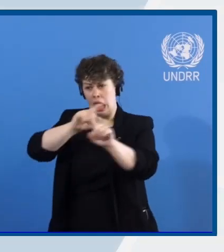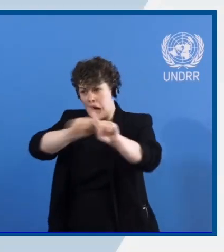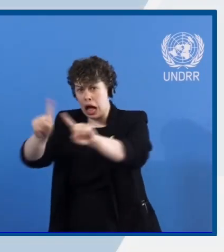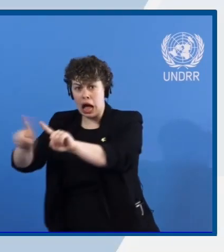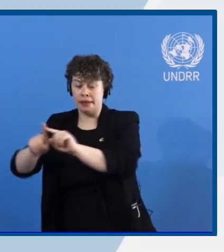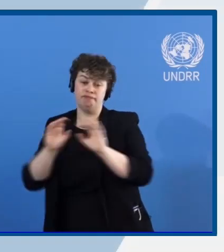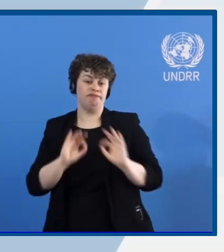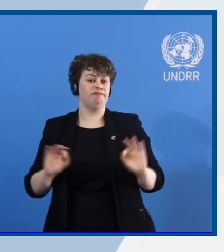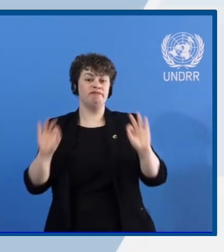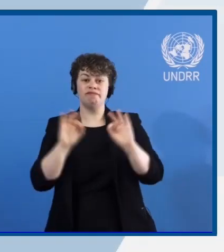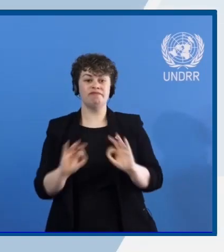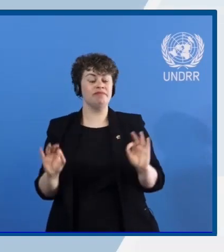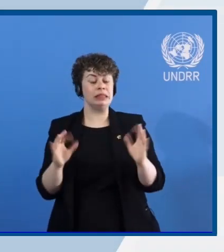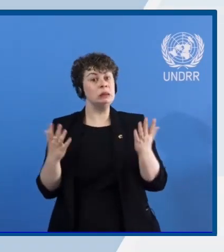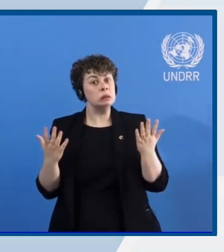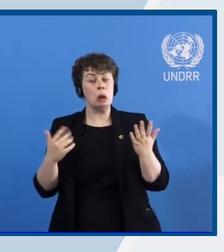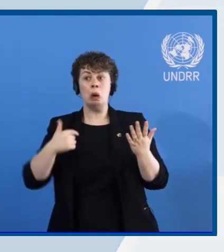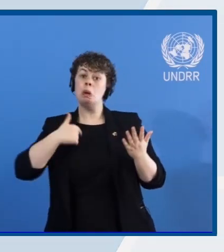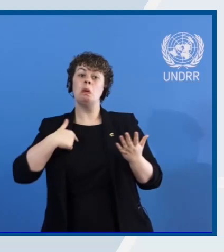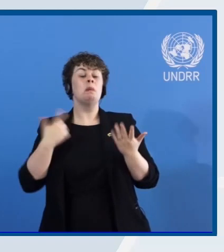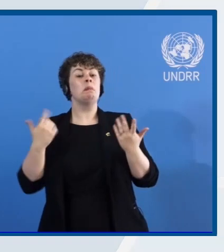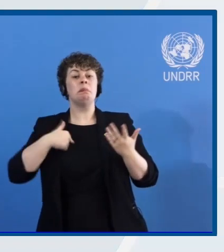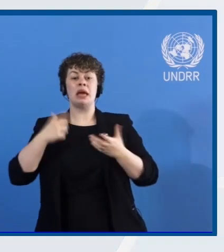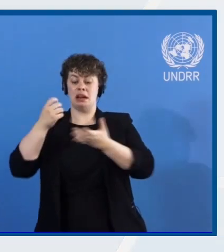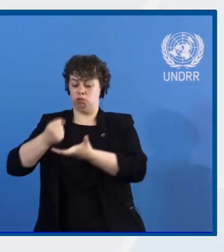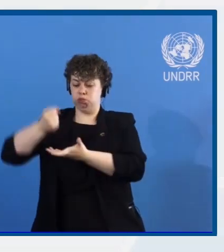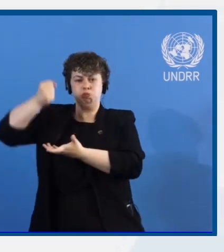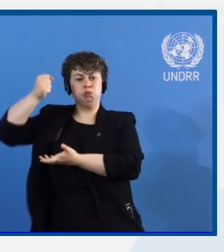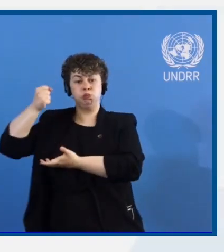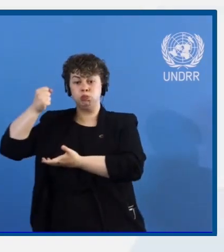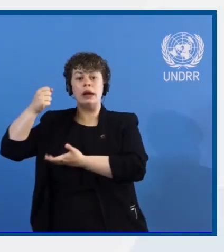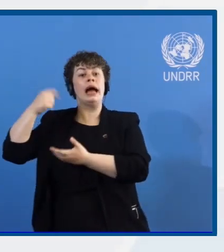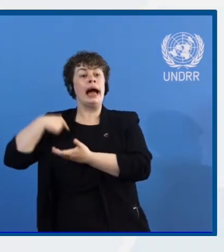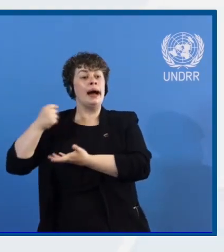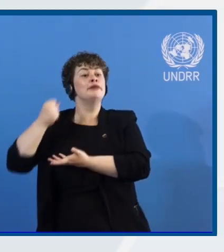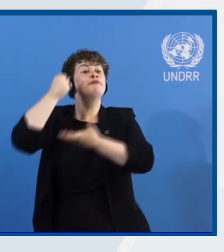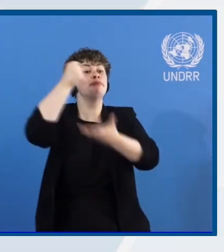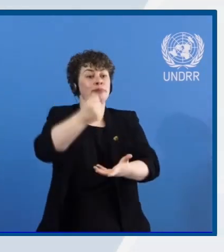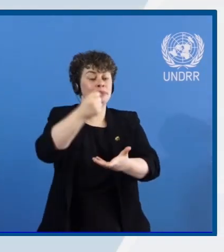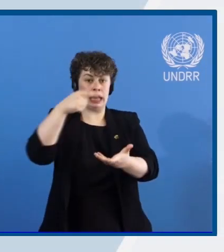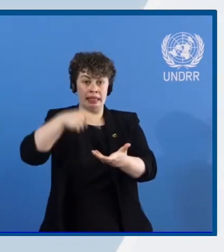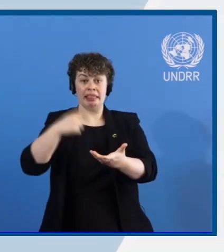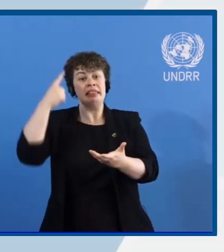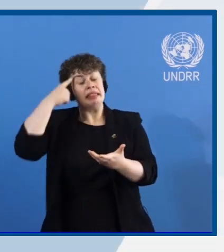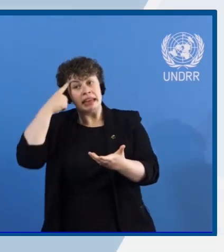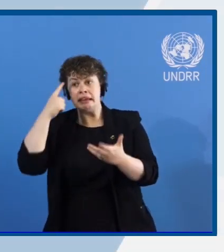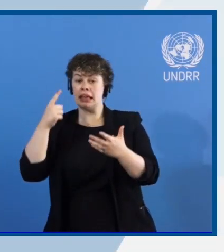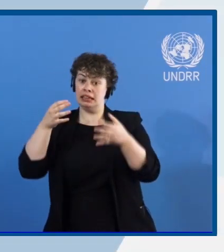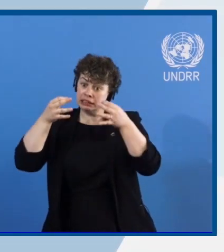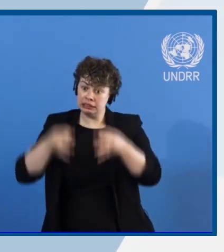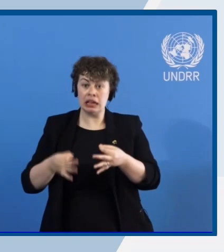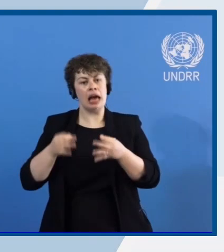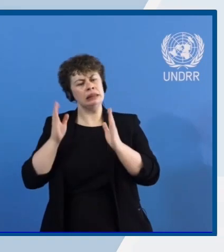And this means that investors rarely consider disaster risk in their decision making. So there may be a need to